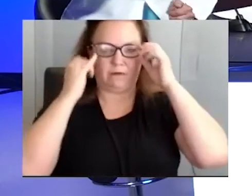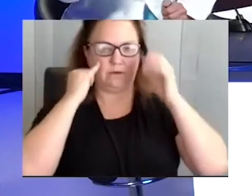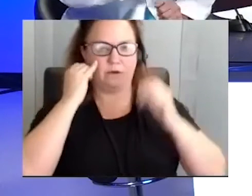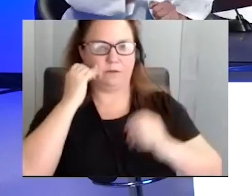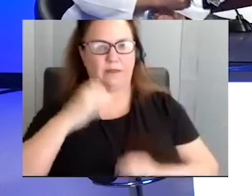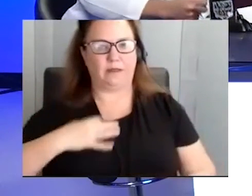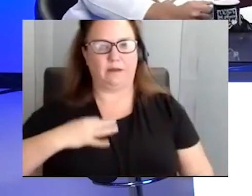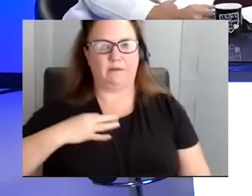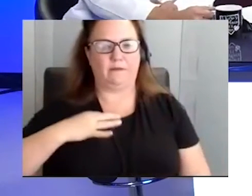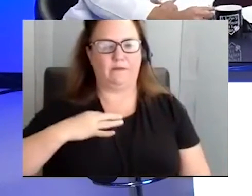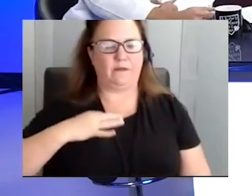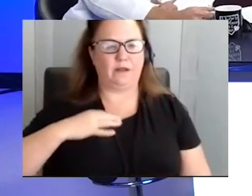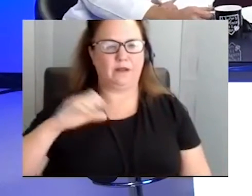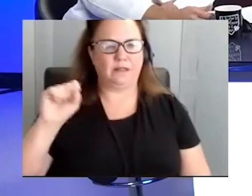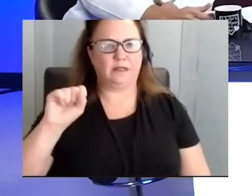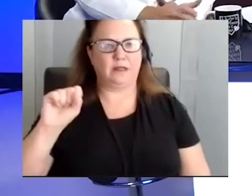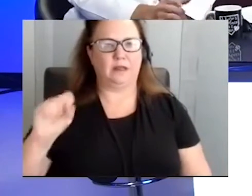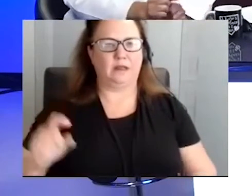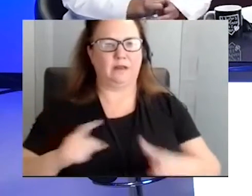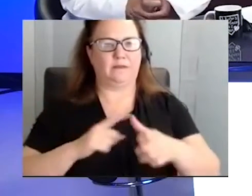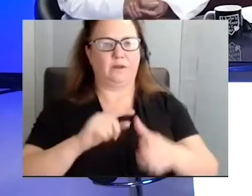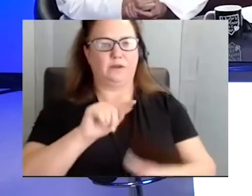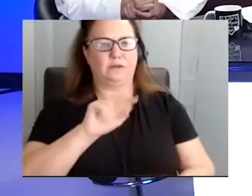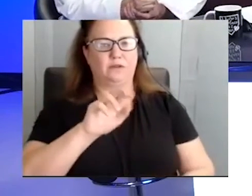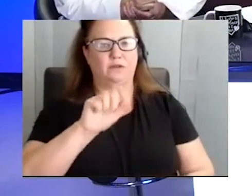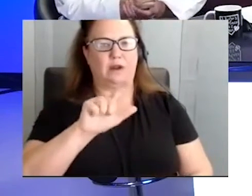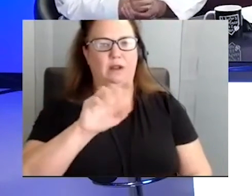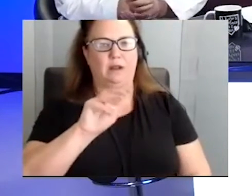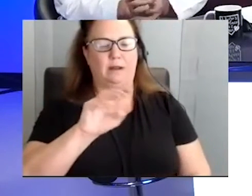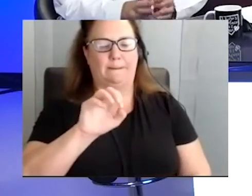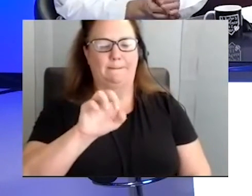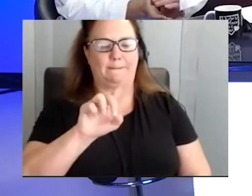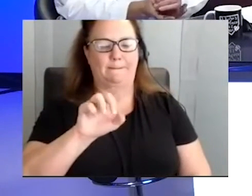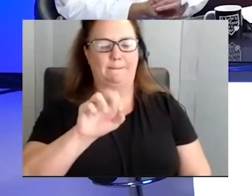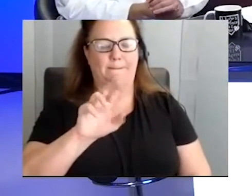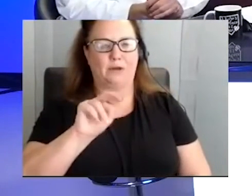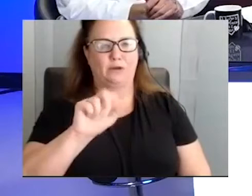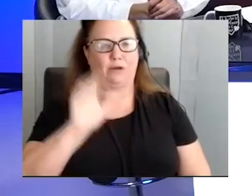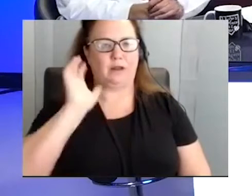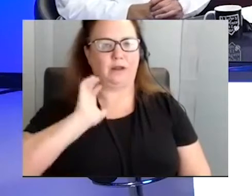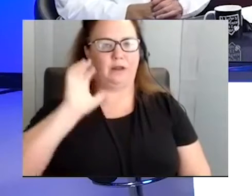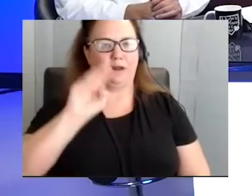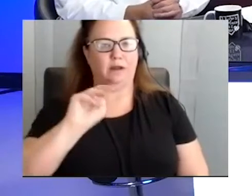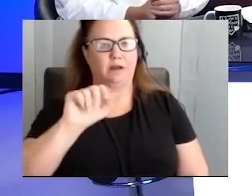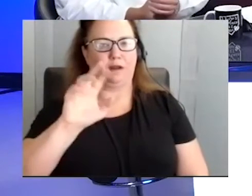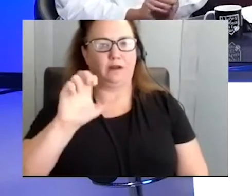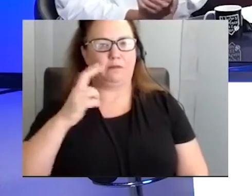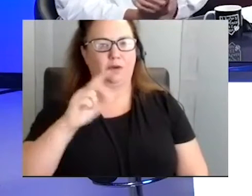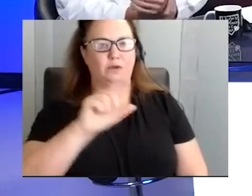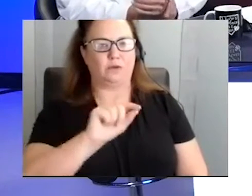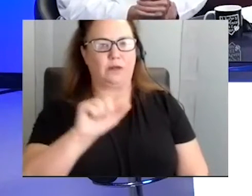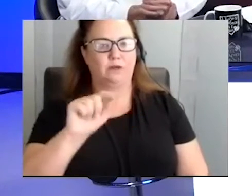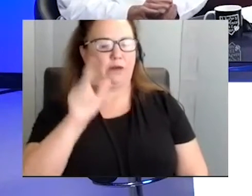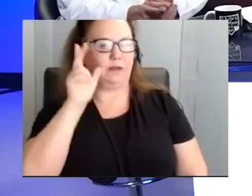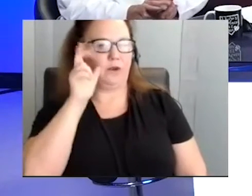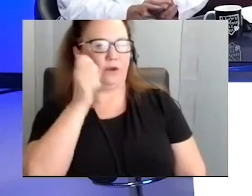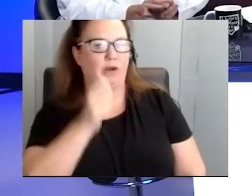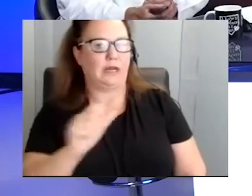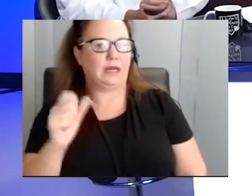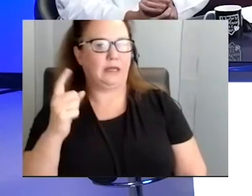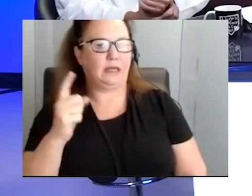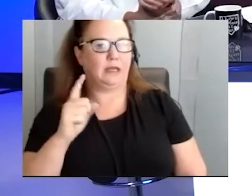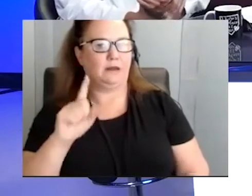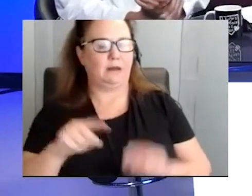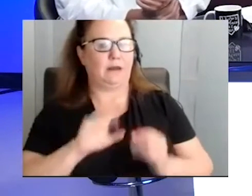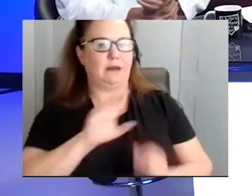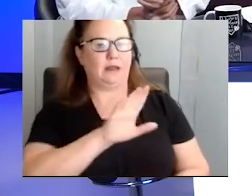Seattle who got the very first trial dose of Moderna vaccine way back in March of 2020. Have you heard anything about him, how he's holding up, if his